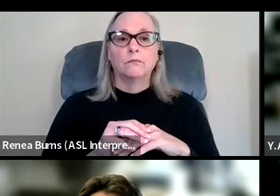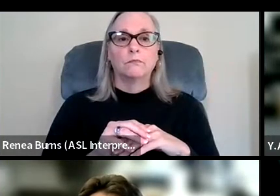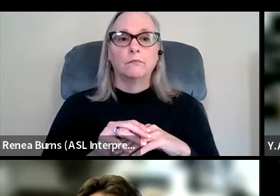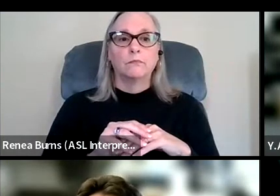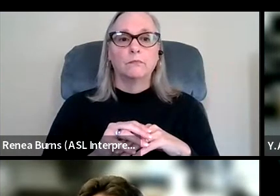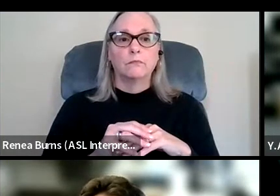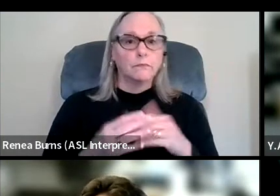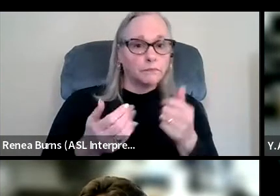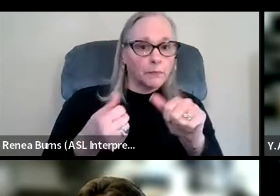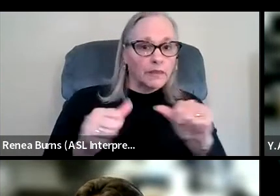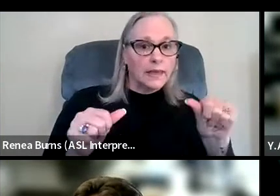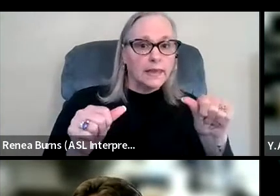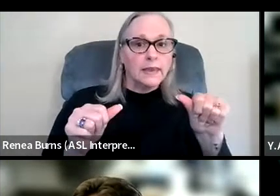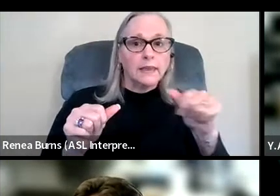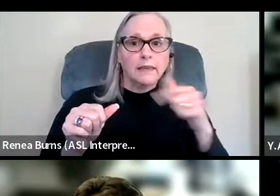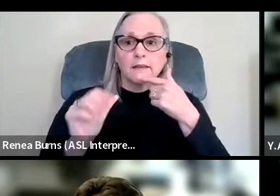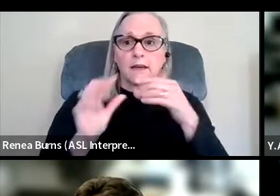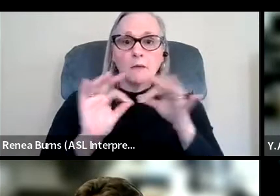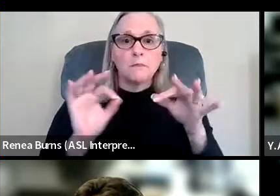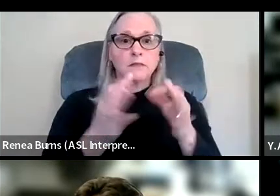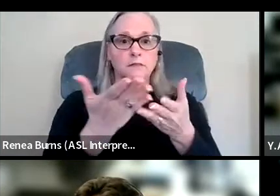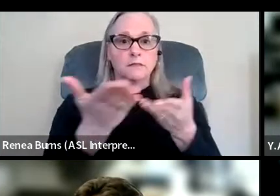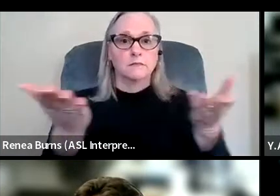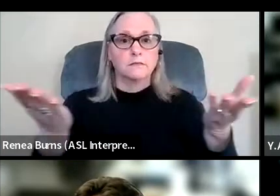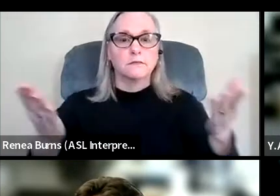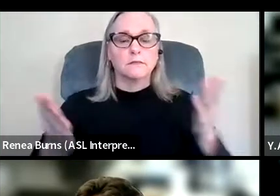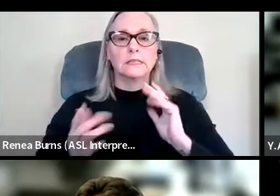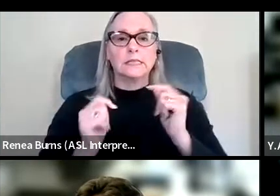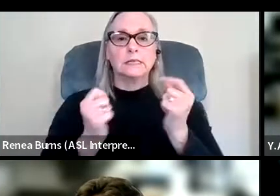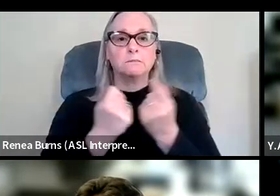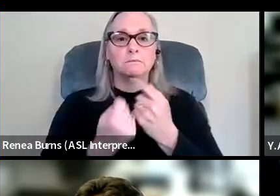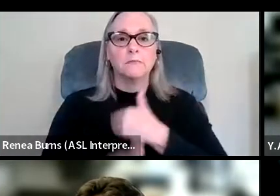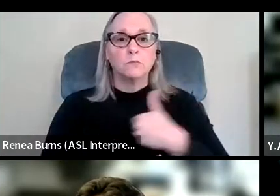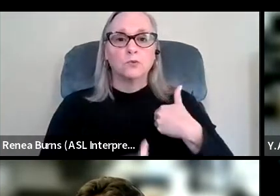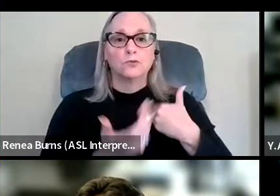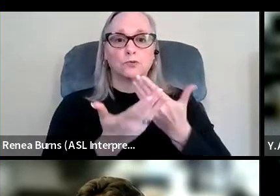Any additional comments from any members of the team?